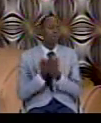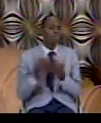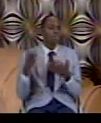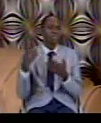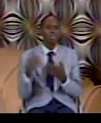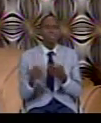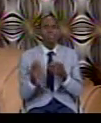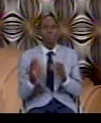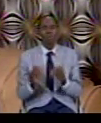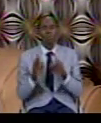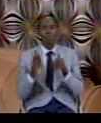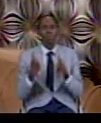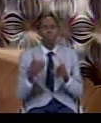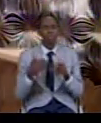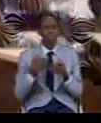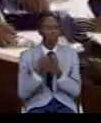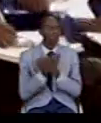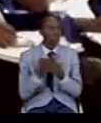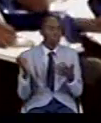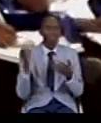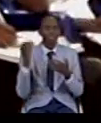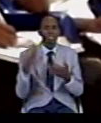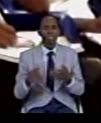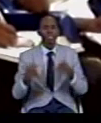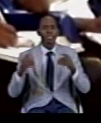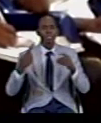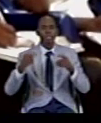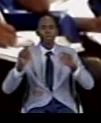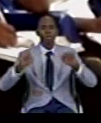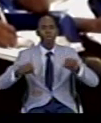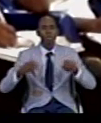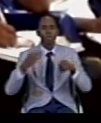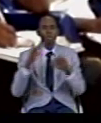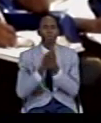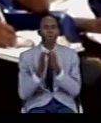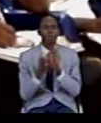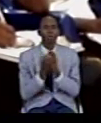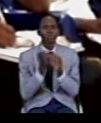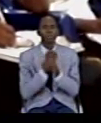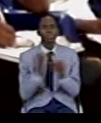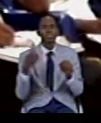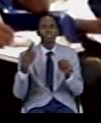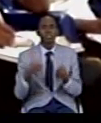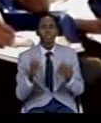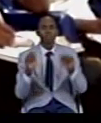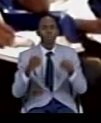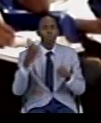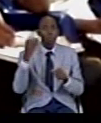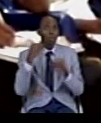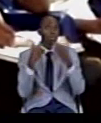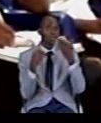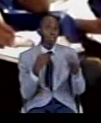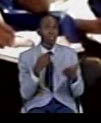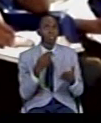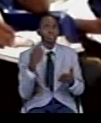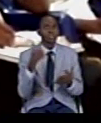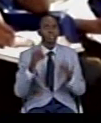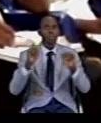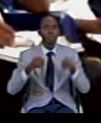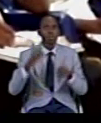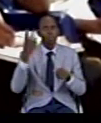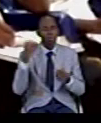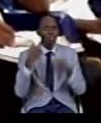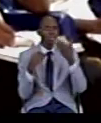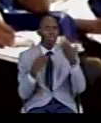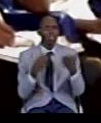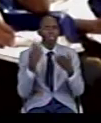chance. They have wasted the possibility of getting saved. The opportunity was there. The possibility was there.